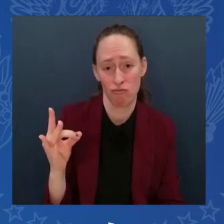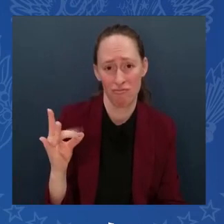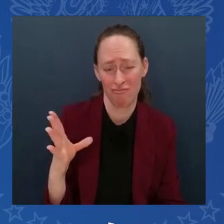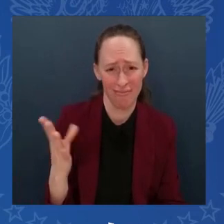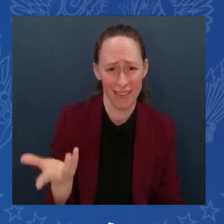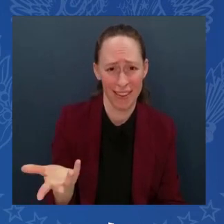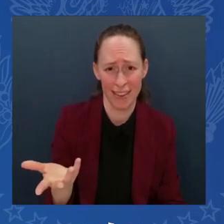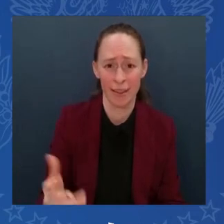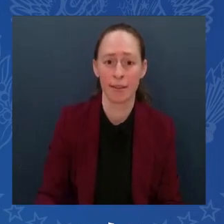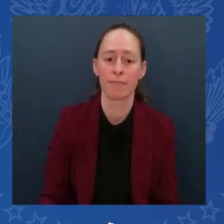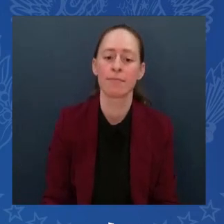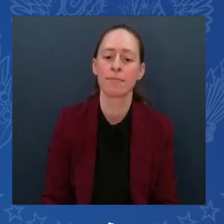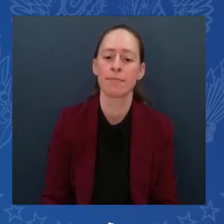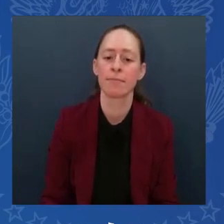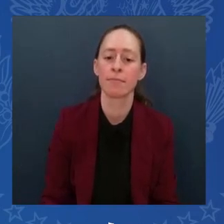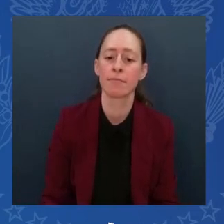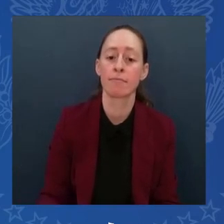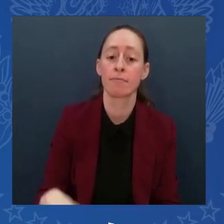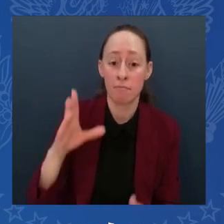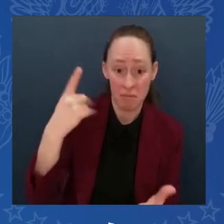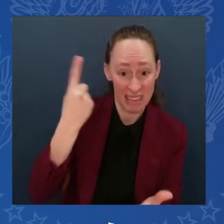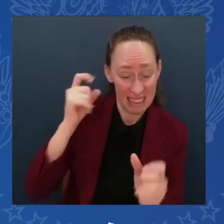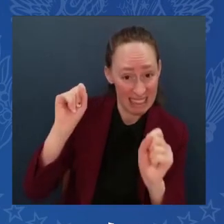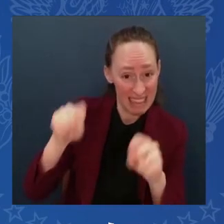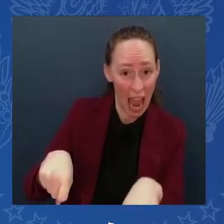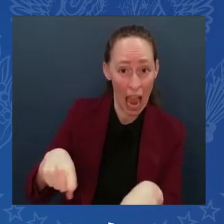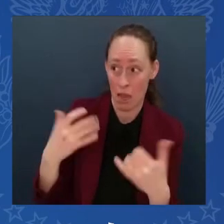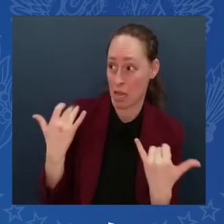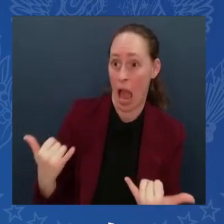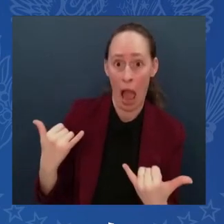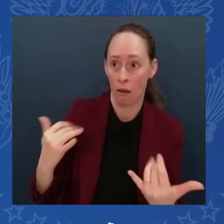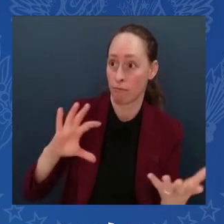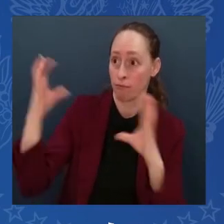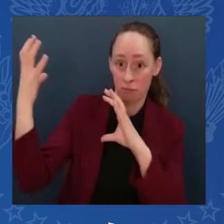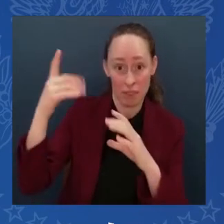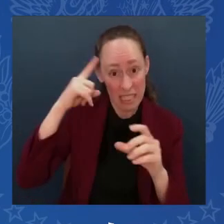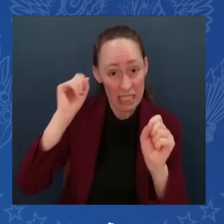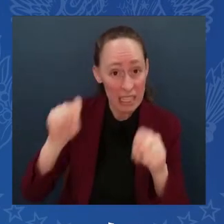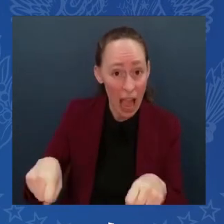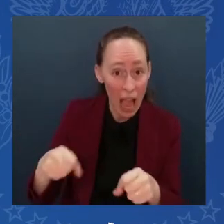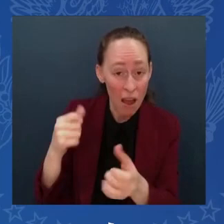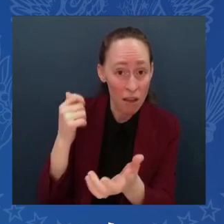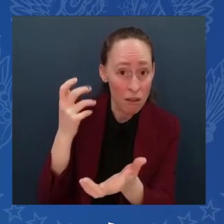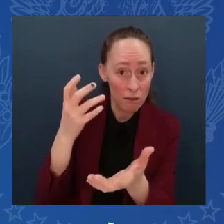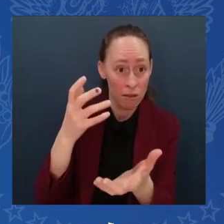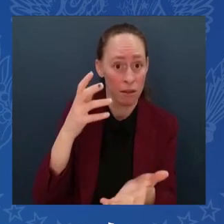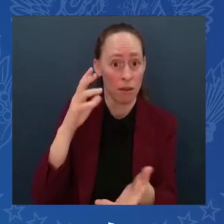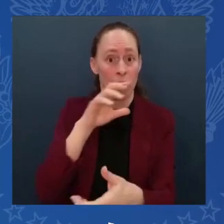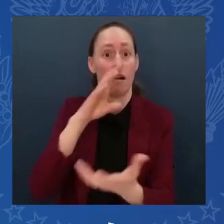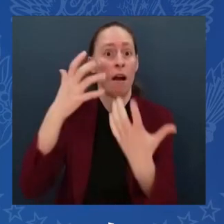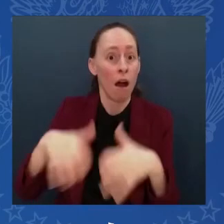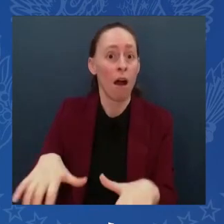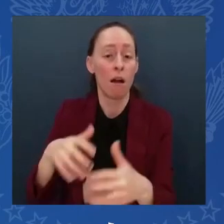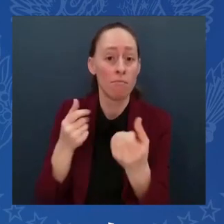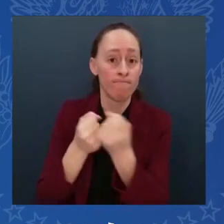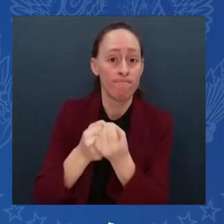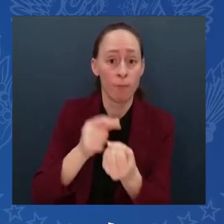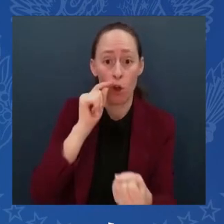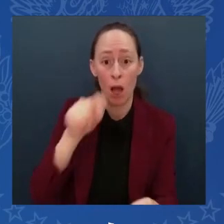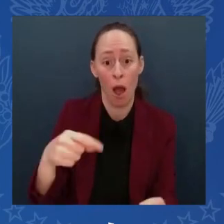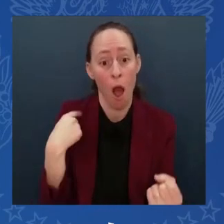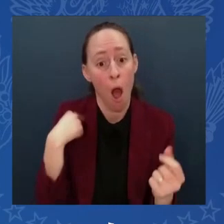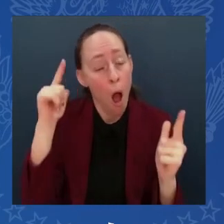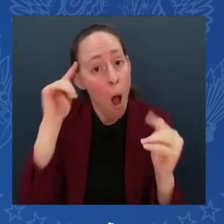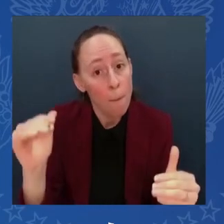today? Well, I hope to God it helps. But I mean, the idea we need anything more to get the Ukraine aid. I